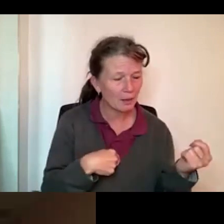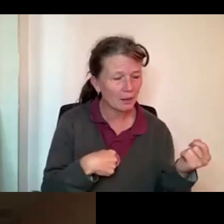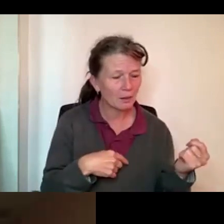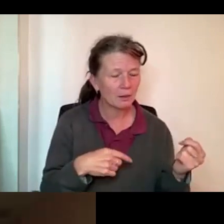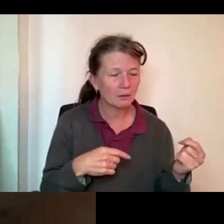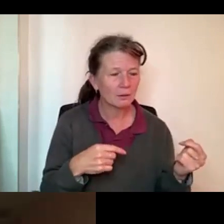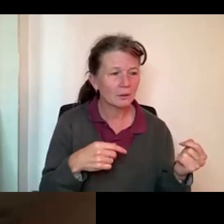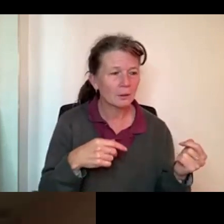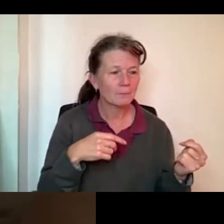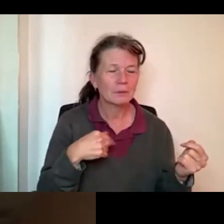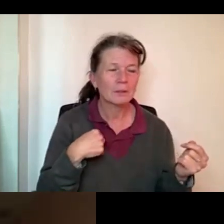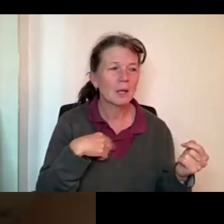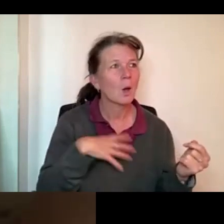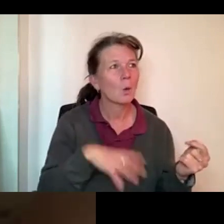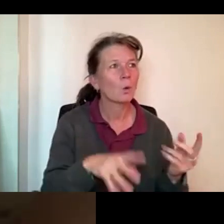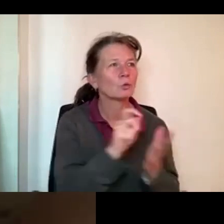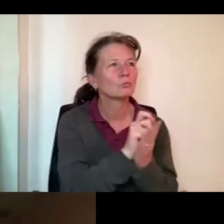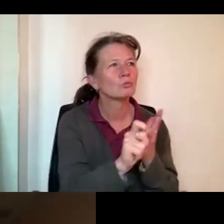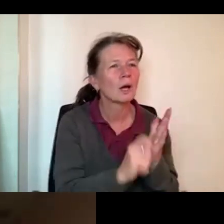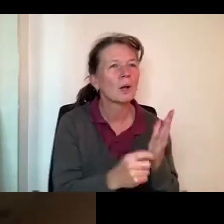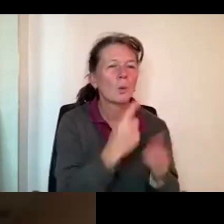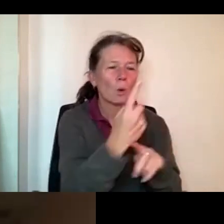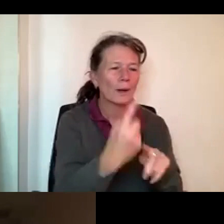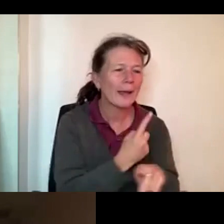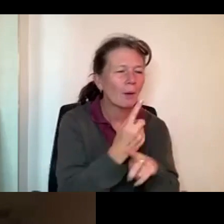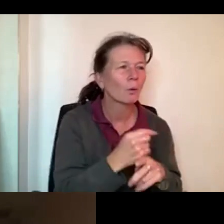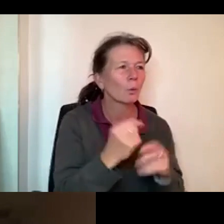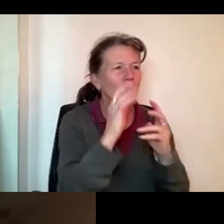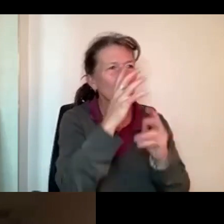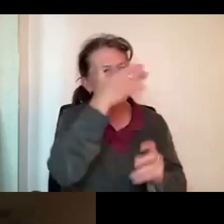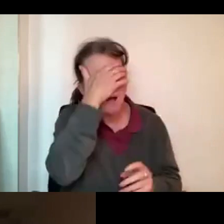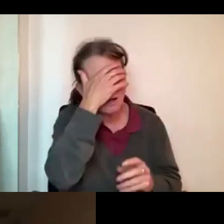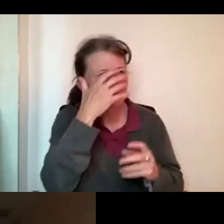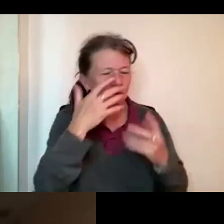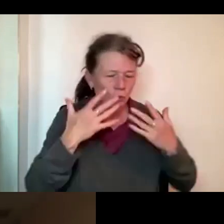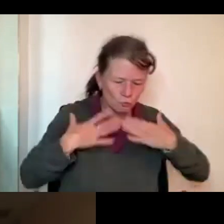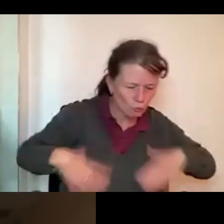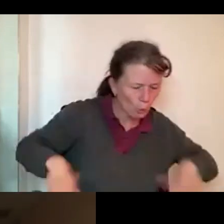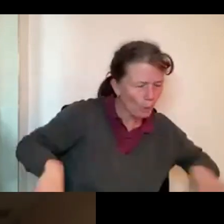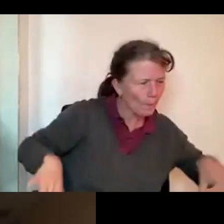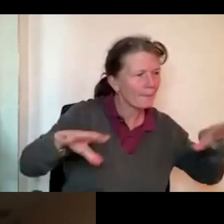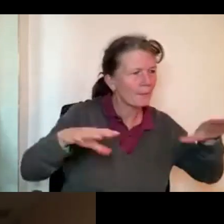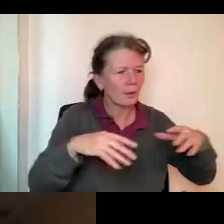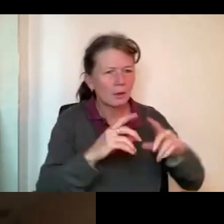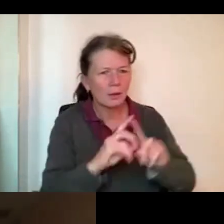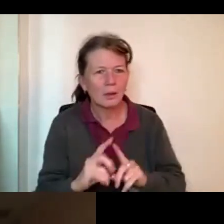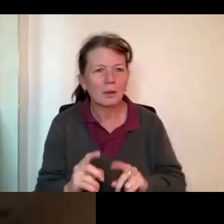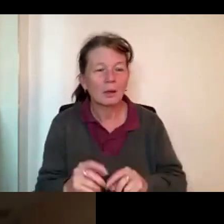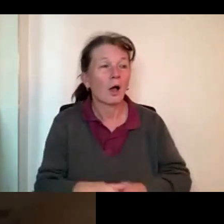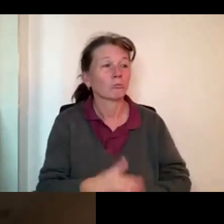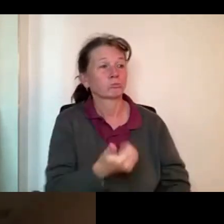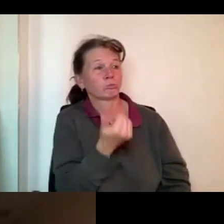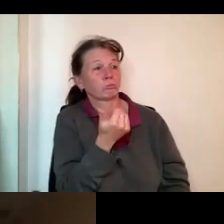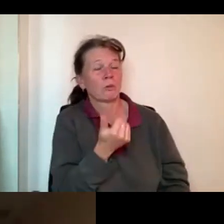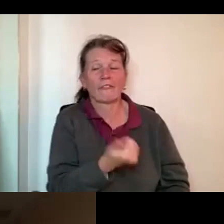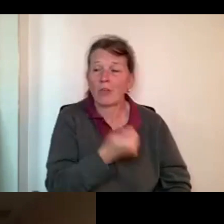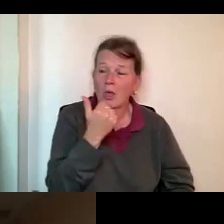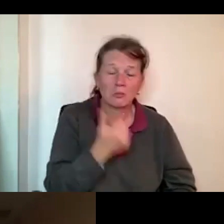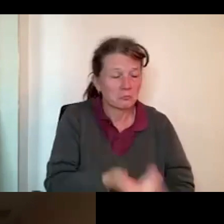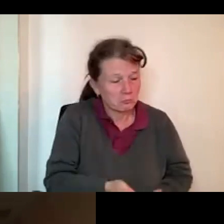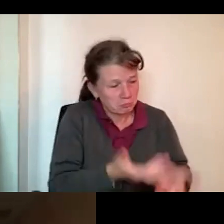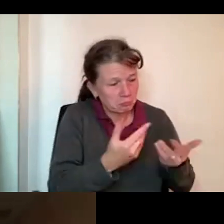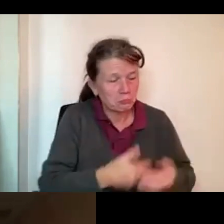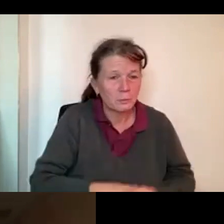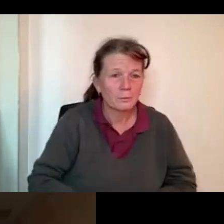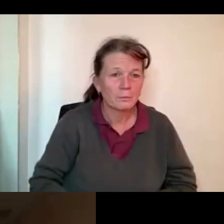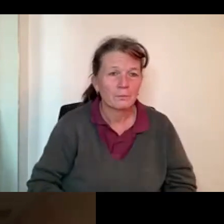to write an hour piece with masks and robes and like all memorized. We're like, yeah, what the hell? Go for it.